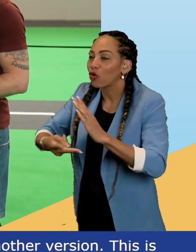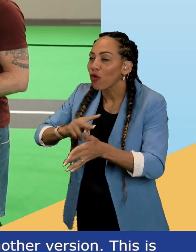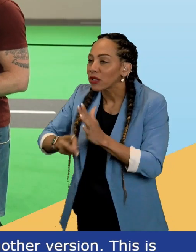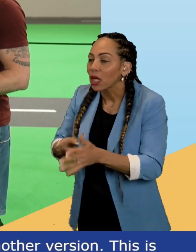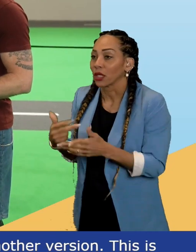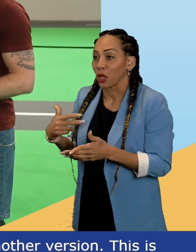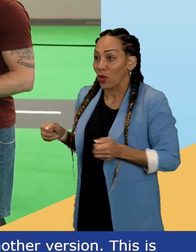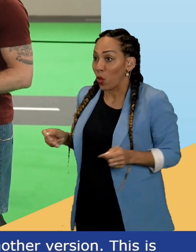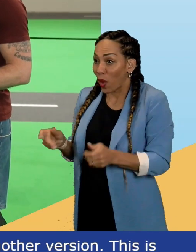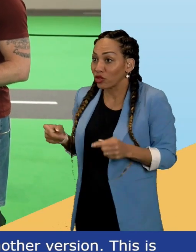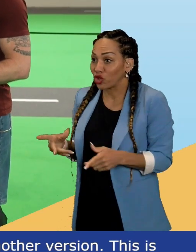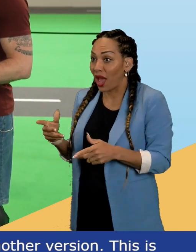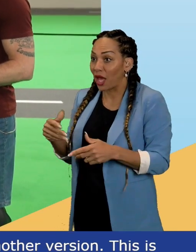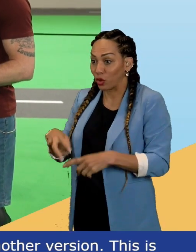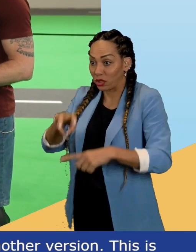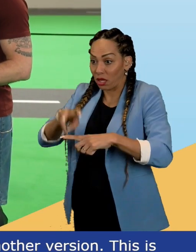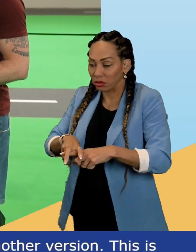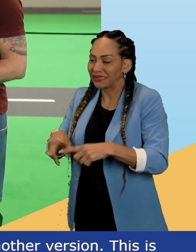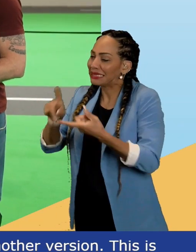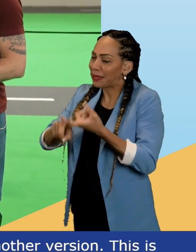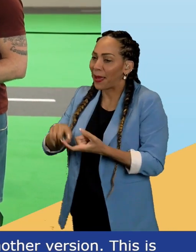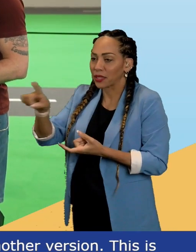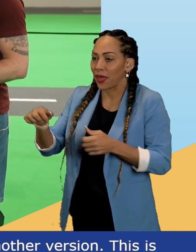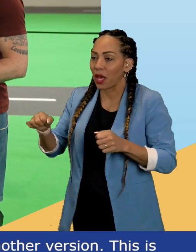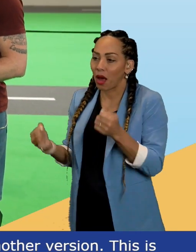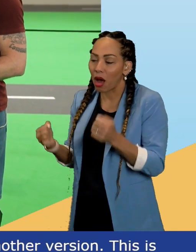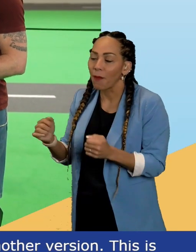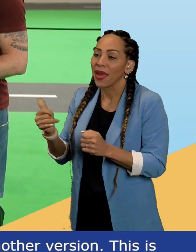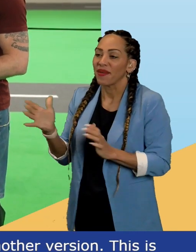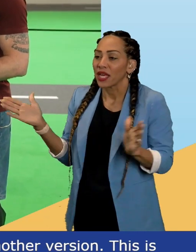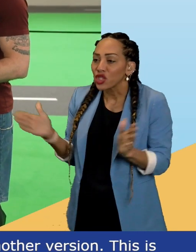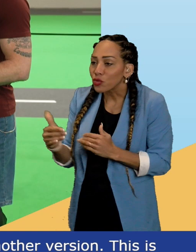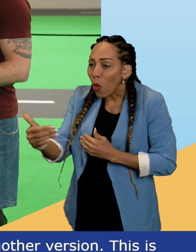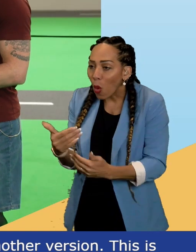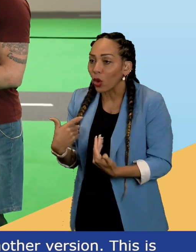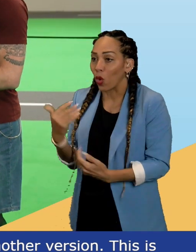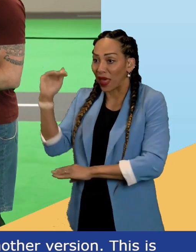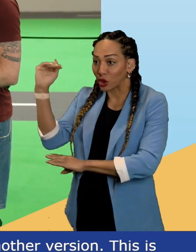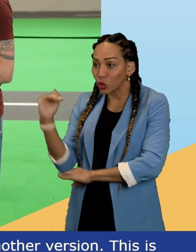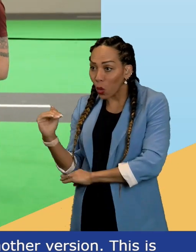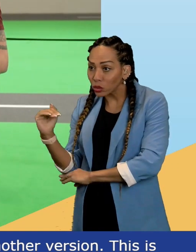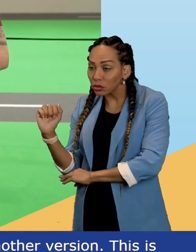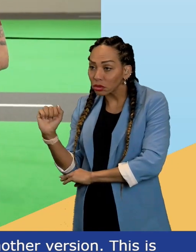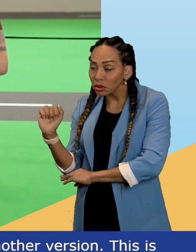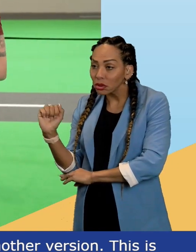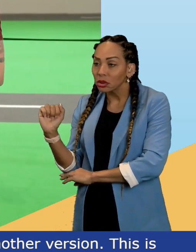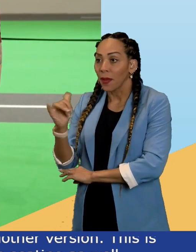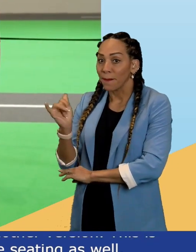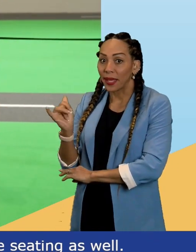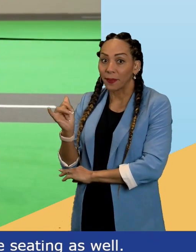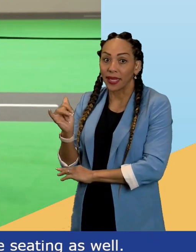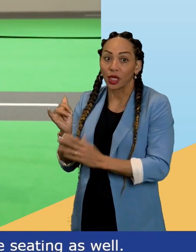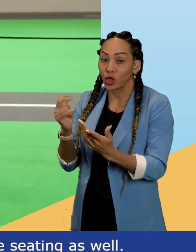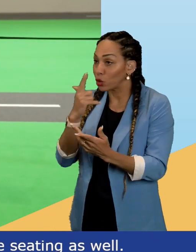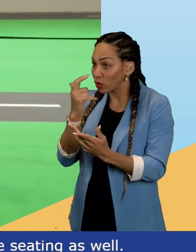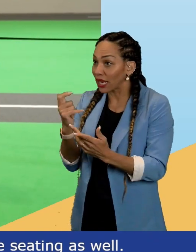user in place. Depending on the size of their chair, if they've got a small paediatric chair or a small in stature, you might be able to have all of the seats down there all at